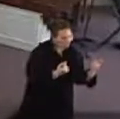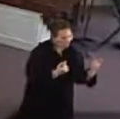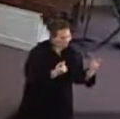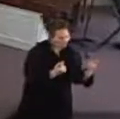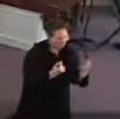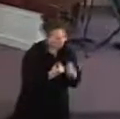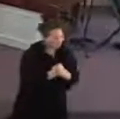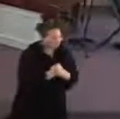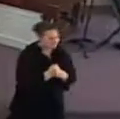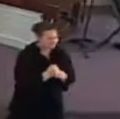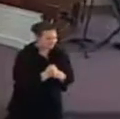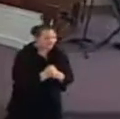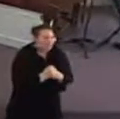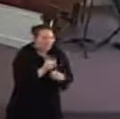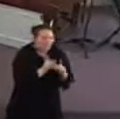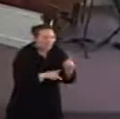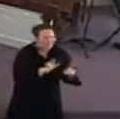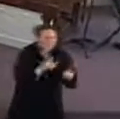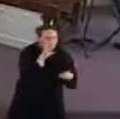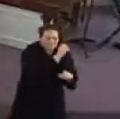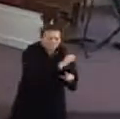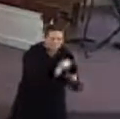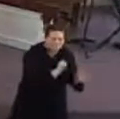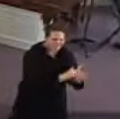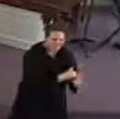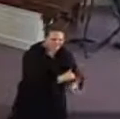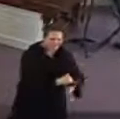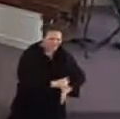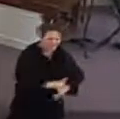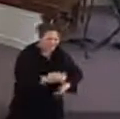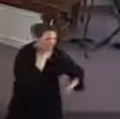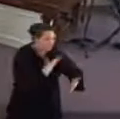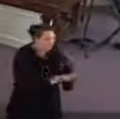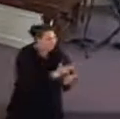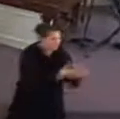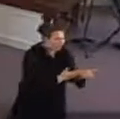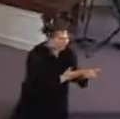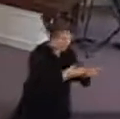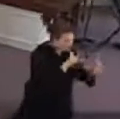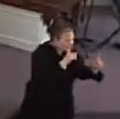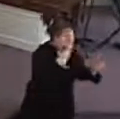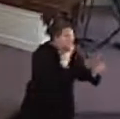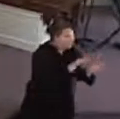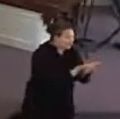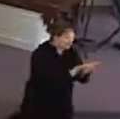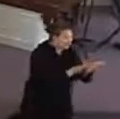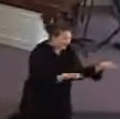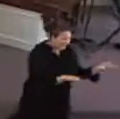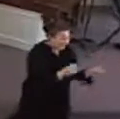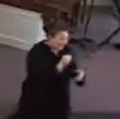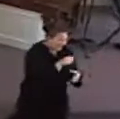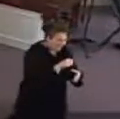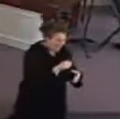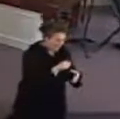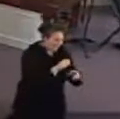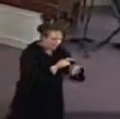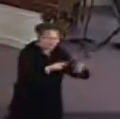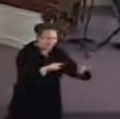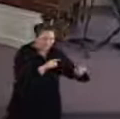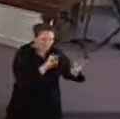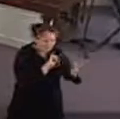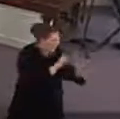Now that's the part people miss. It's the good part when you're doing good things. It's terrible when you're not